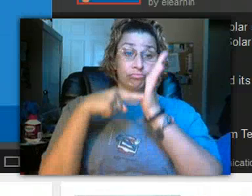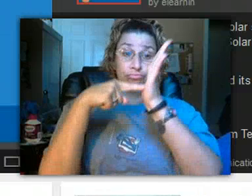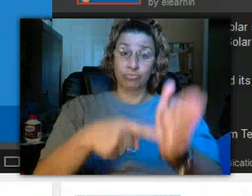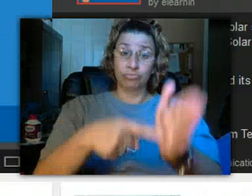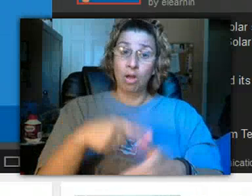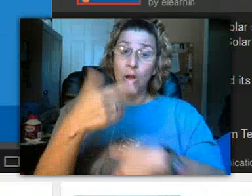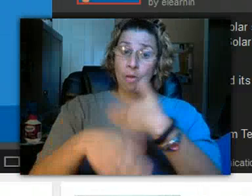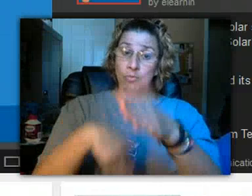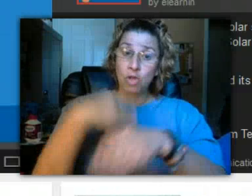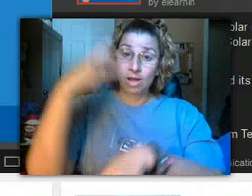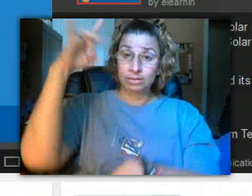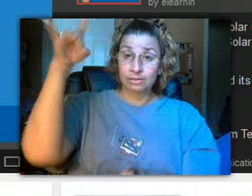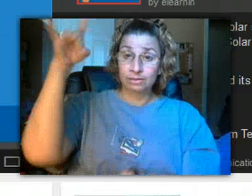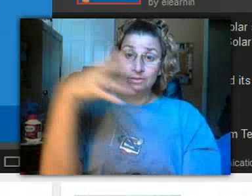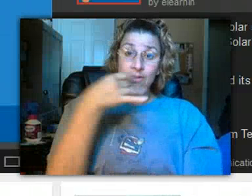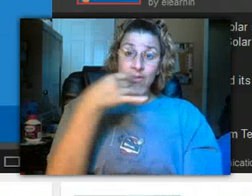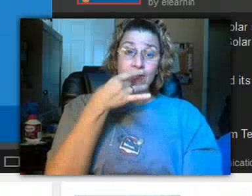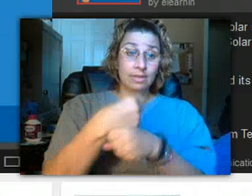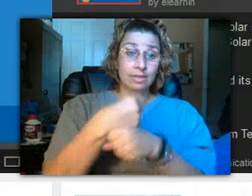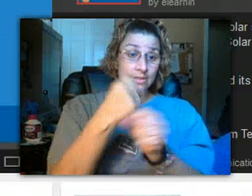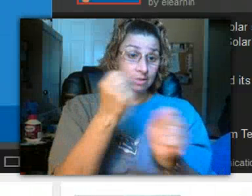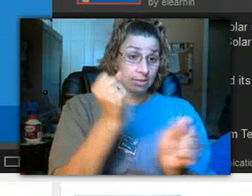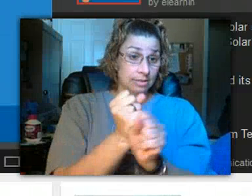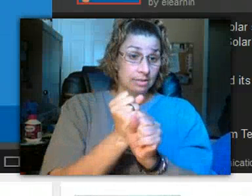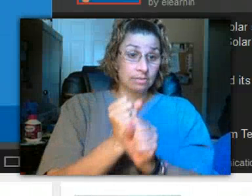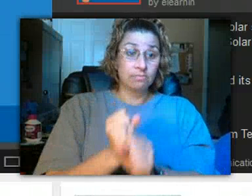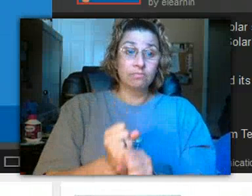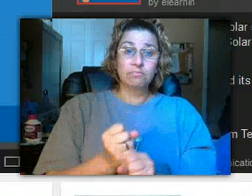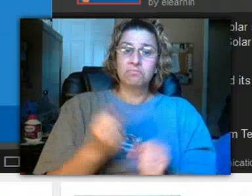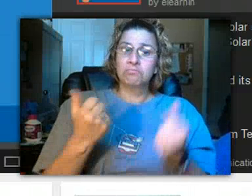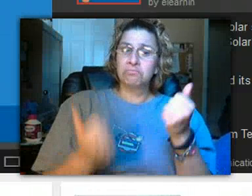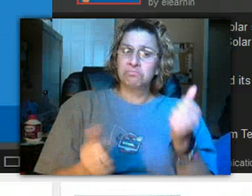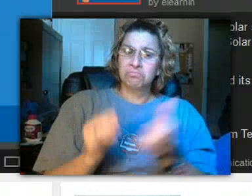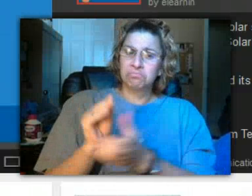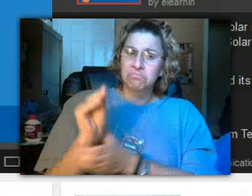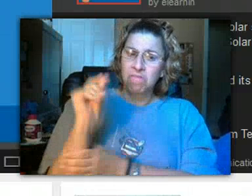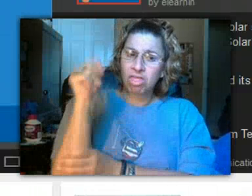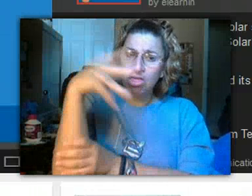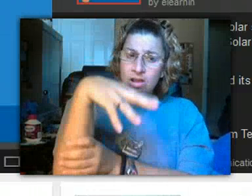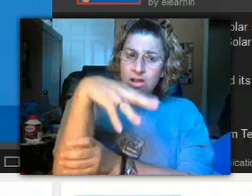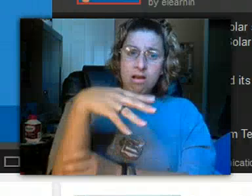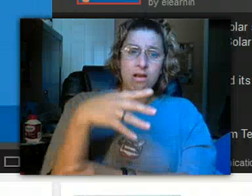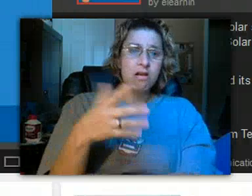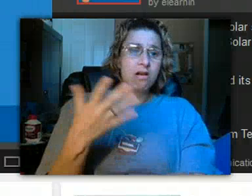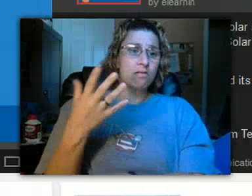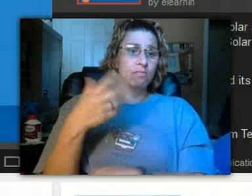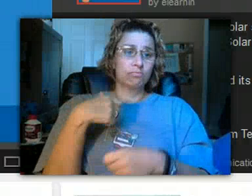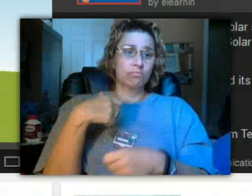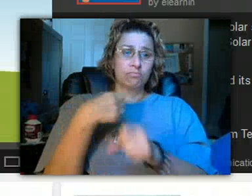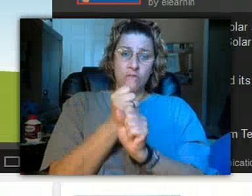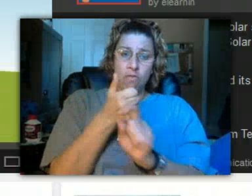of photosynthesis, by which plants make their own food.